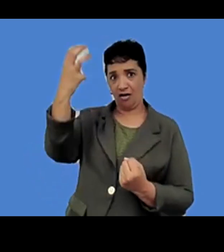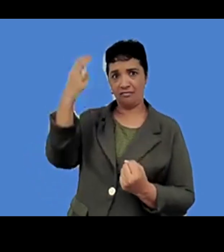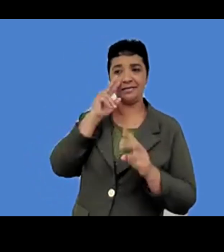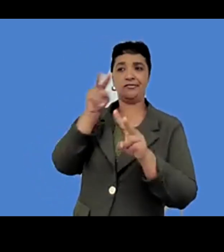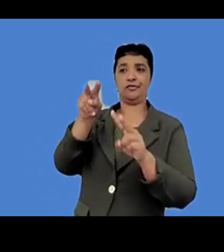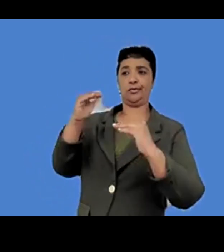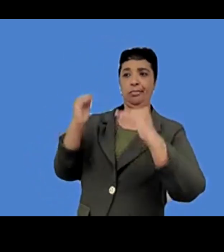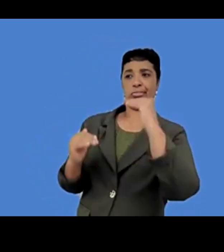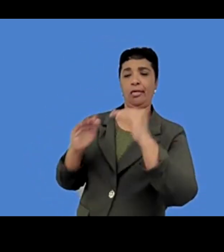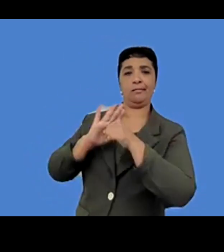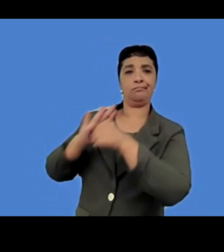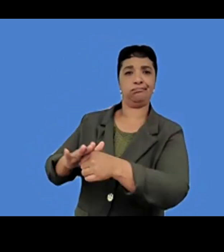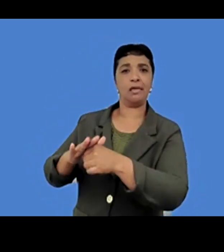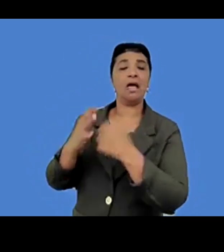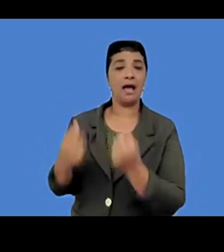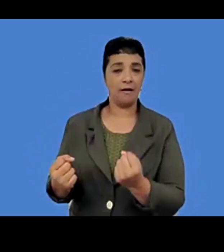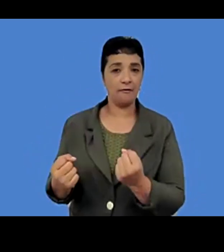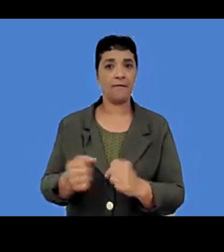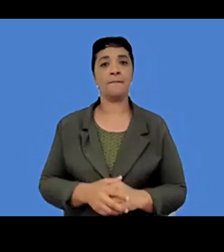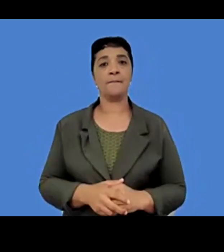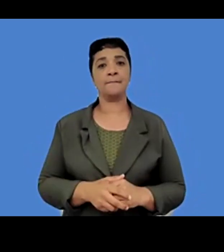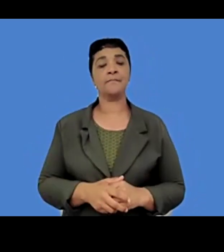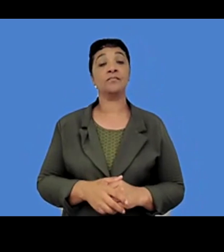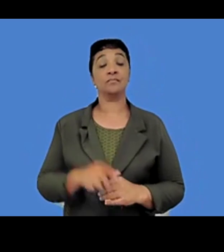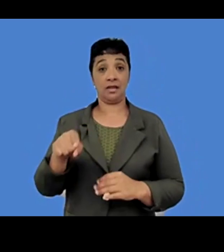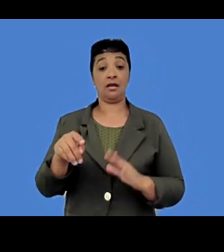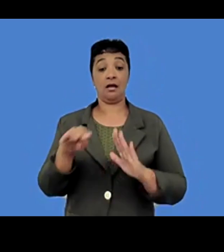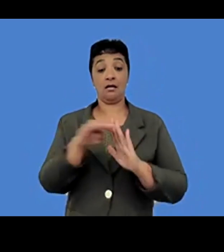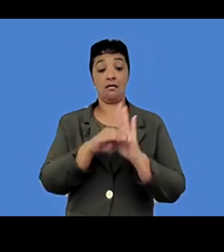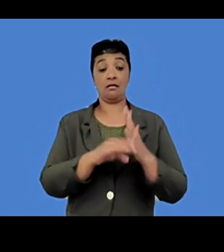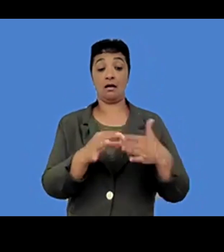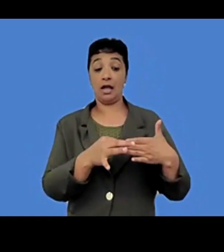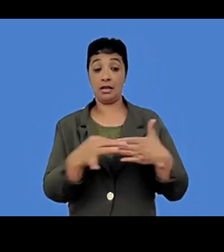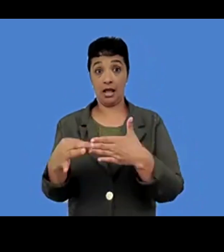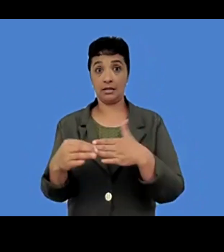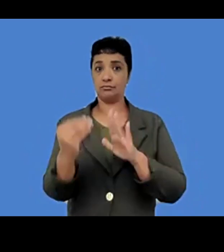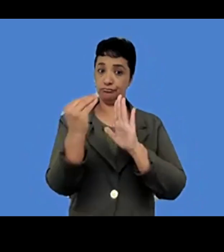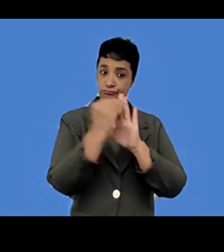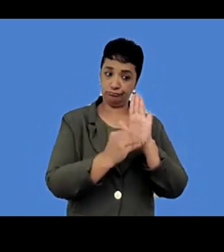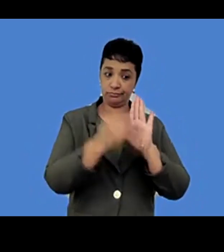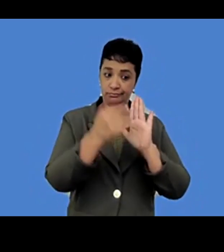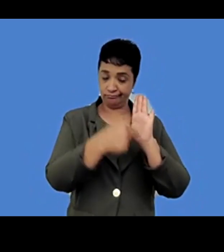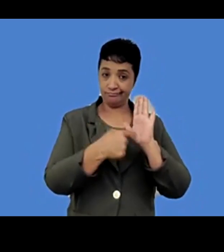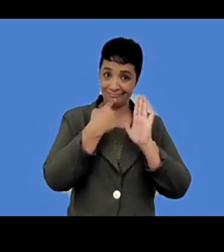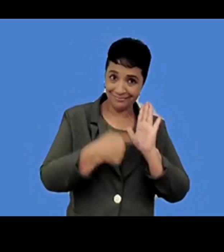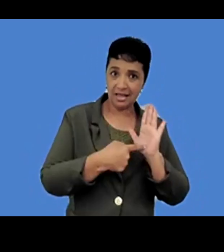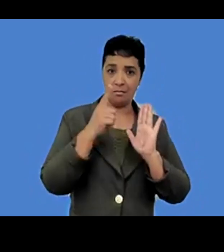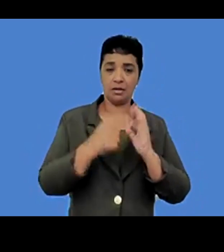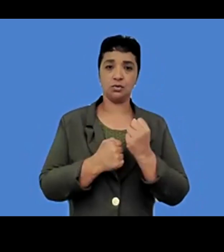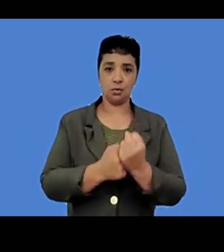clearly emphasized in the guidelines as well. I think Fatma did